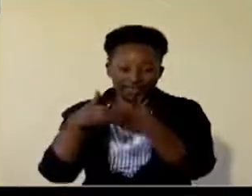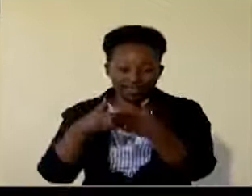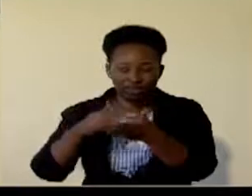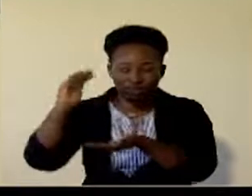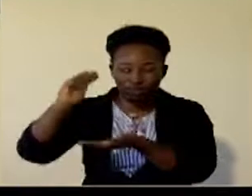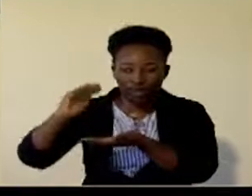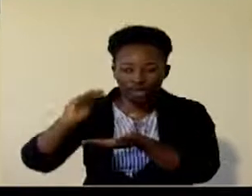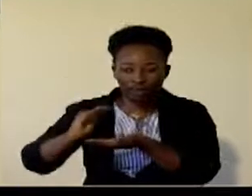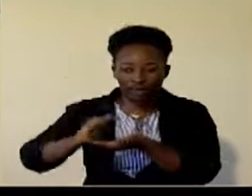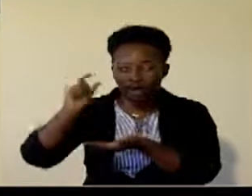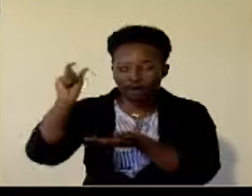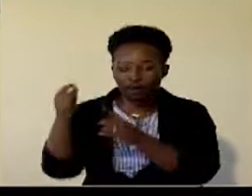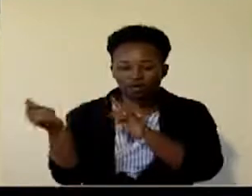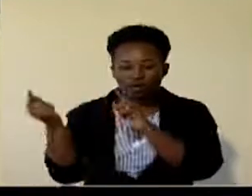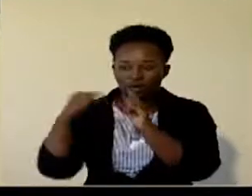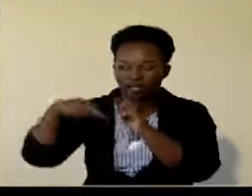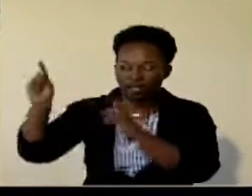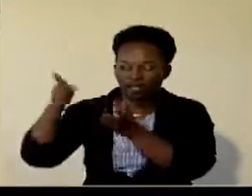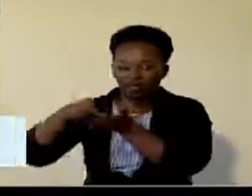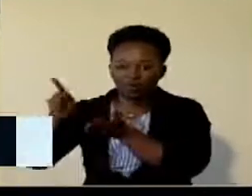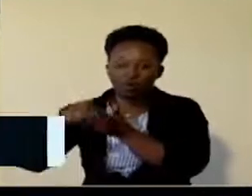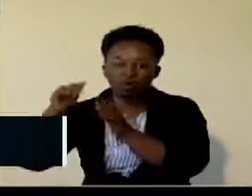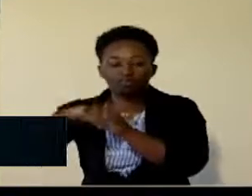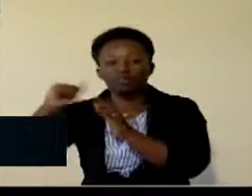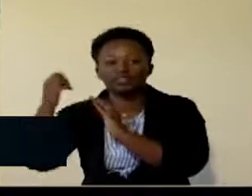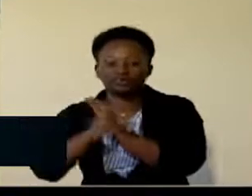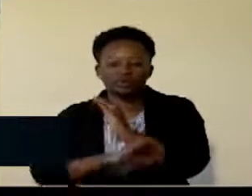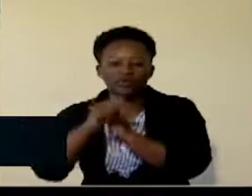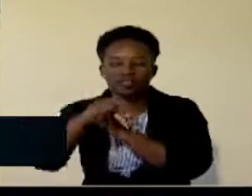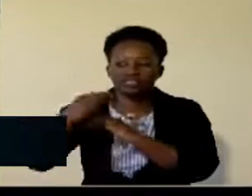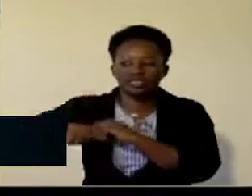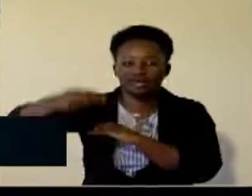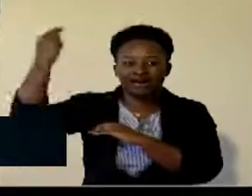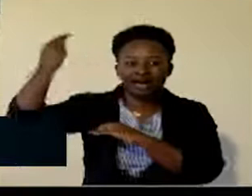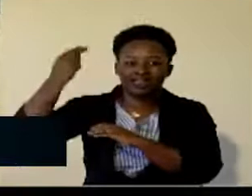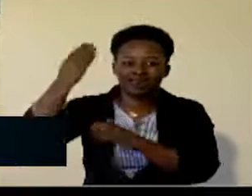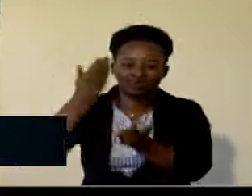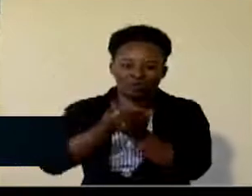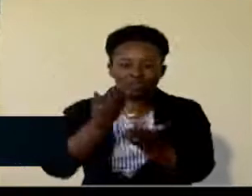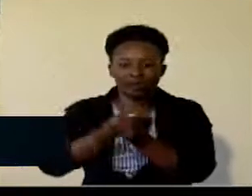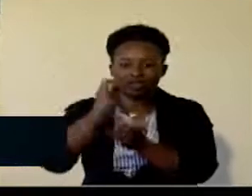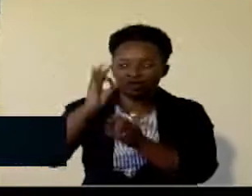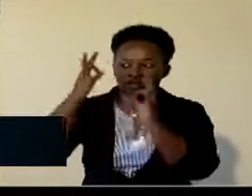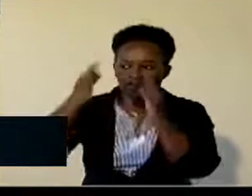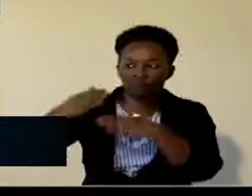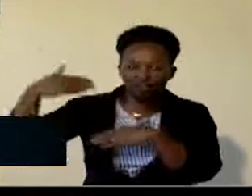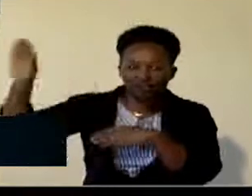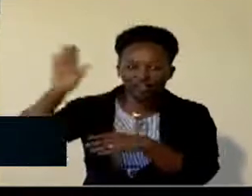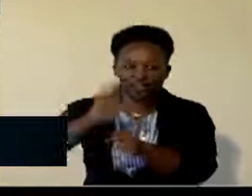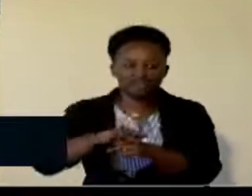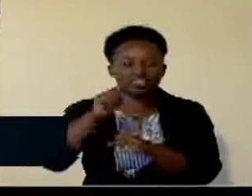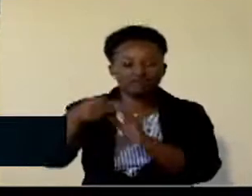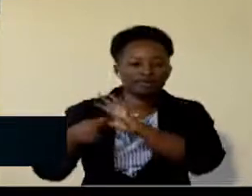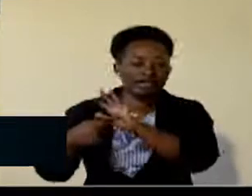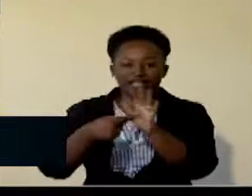other countries. There is high demand of foreign products. And when there is high demand of foreign products, this indicates that there is